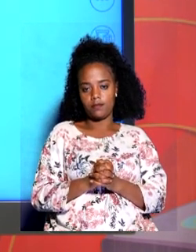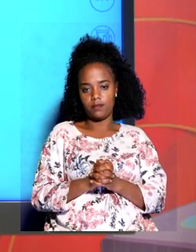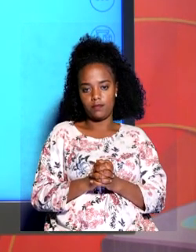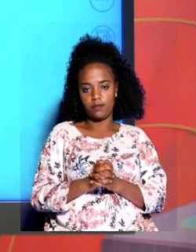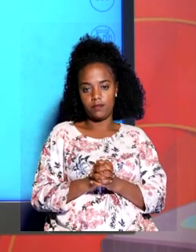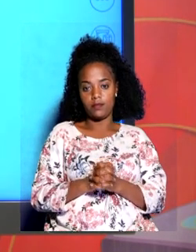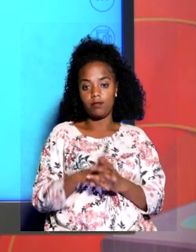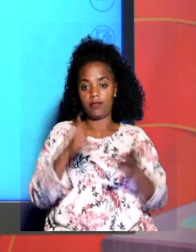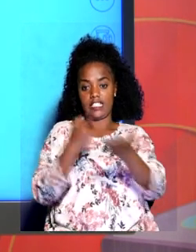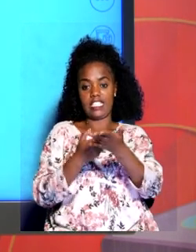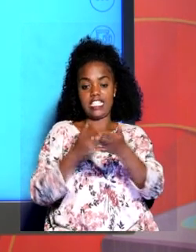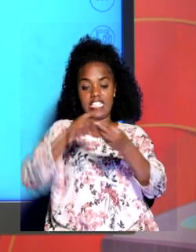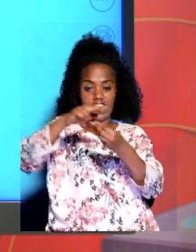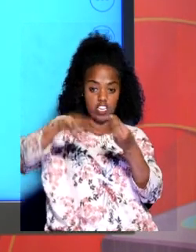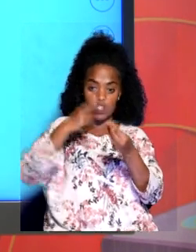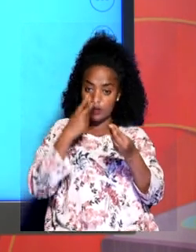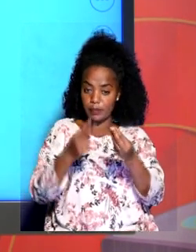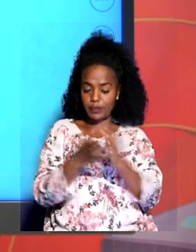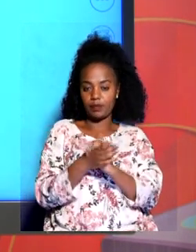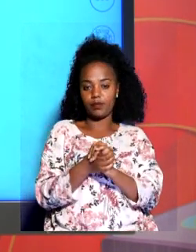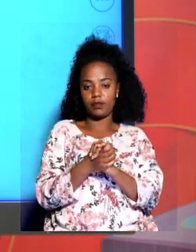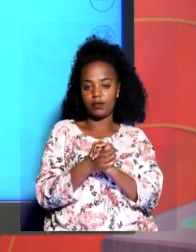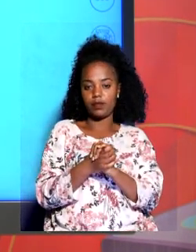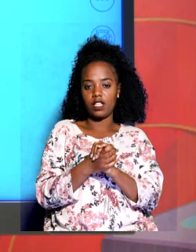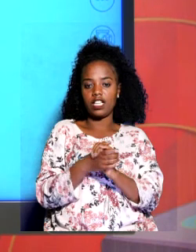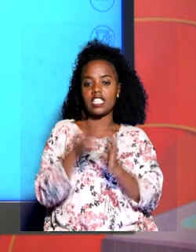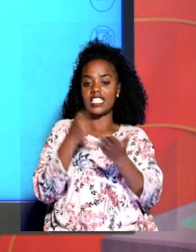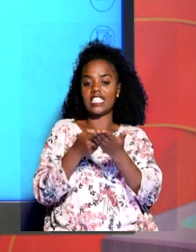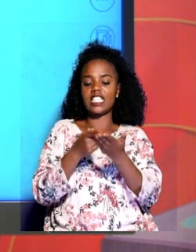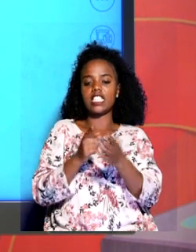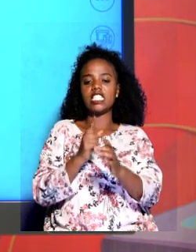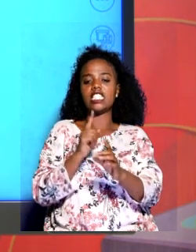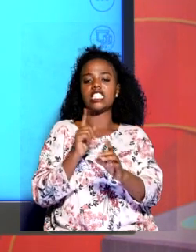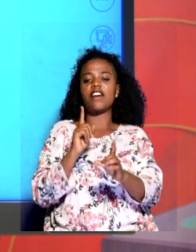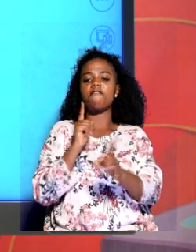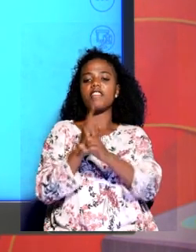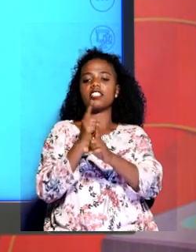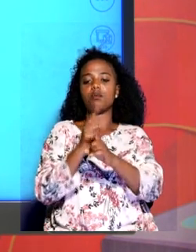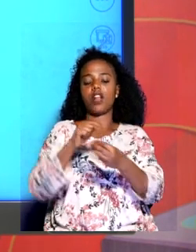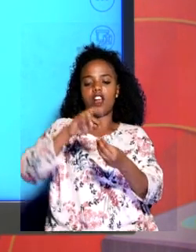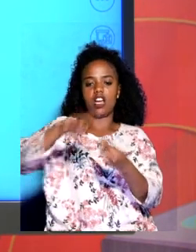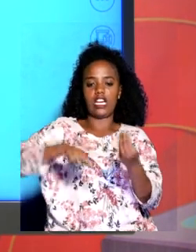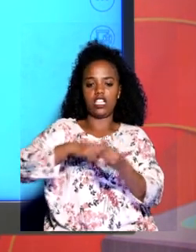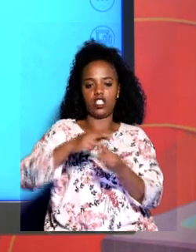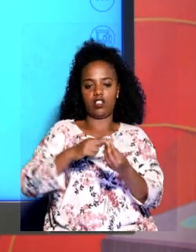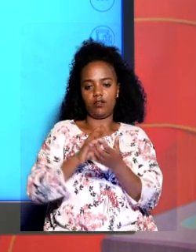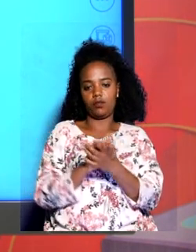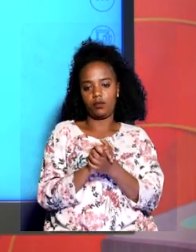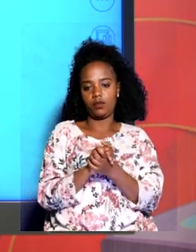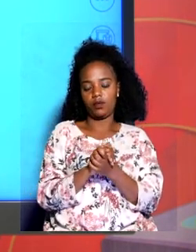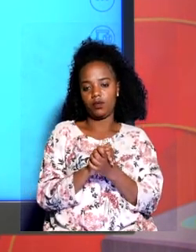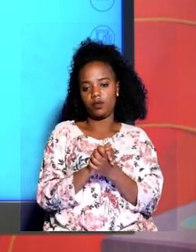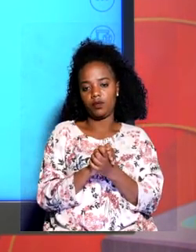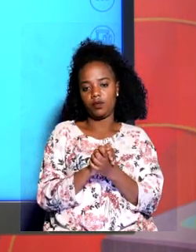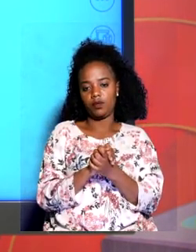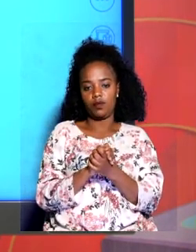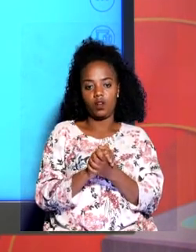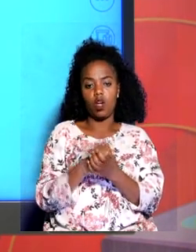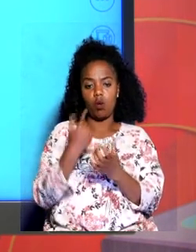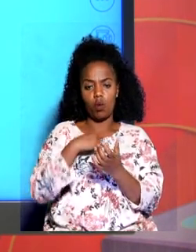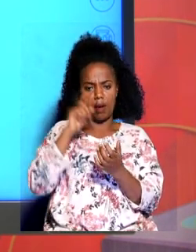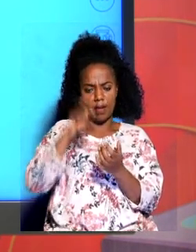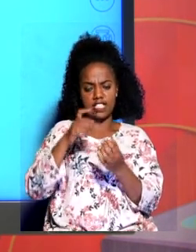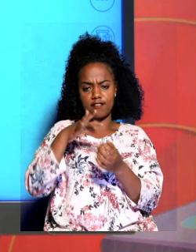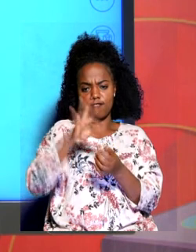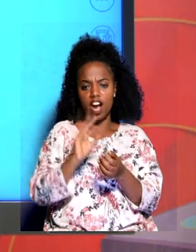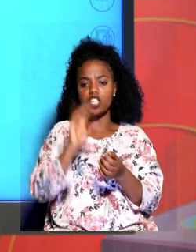We have this region. This is a feasible region. So after this, we need to find